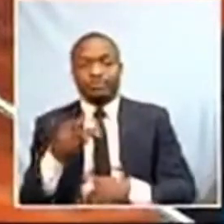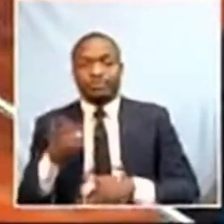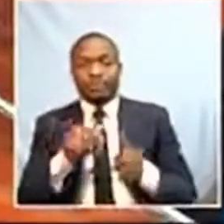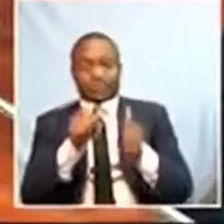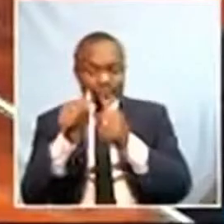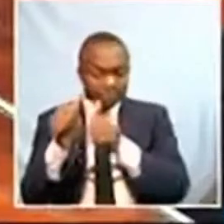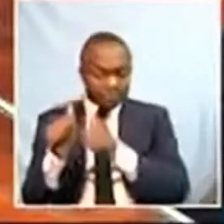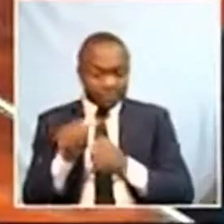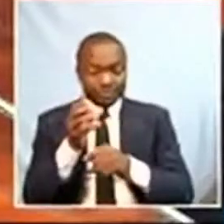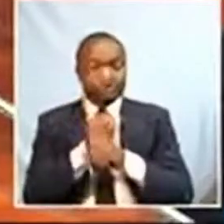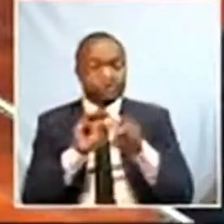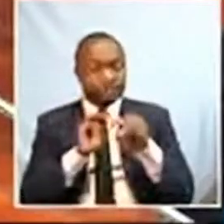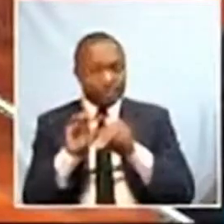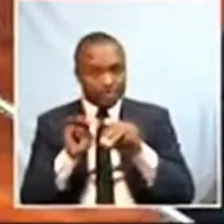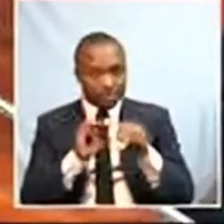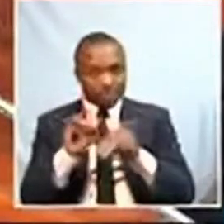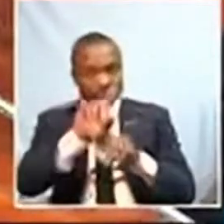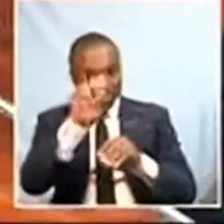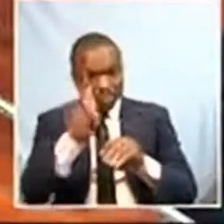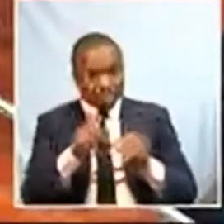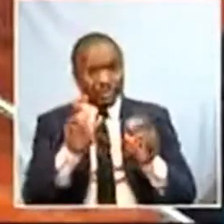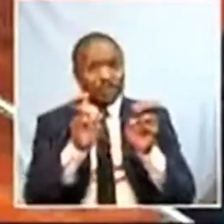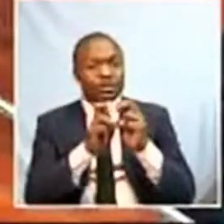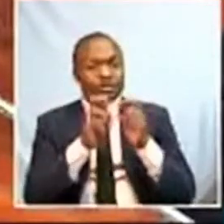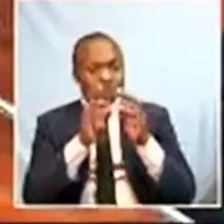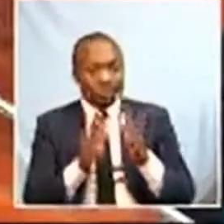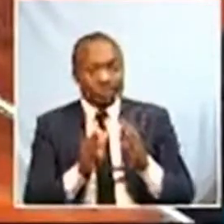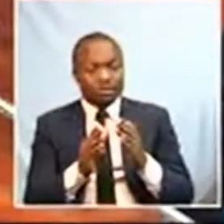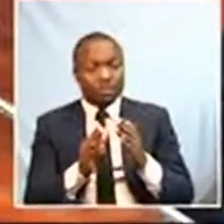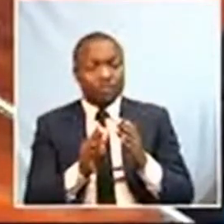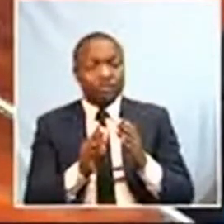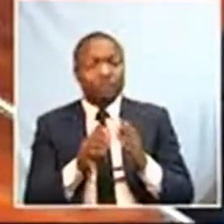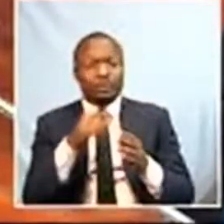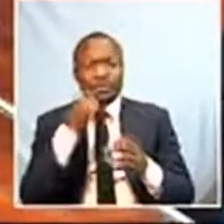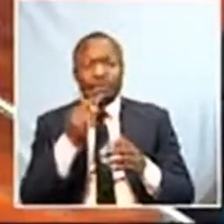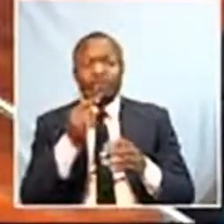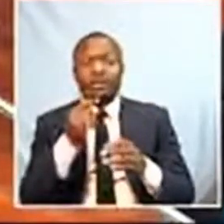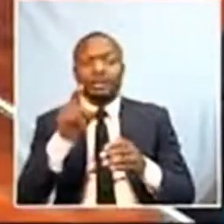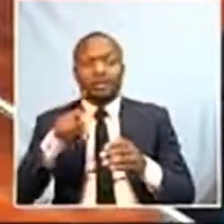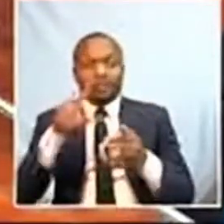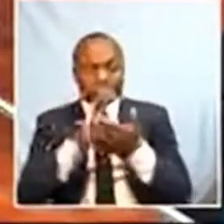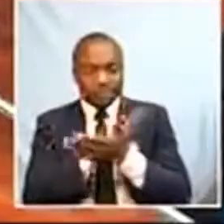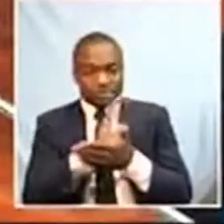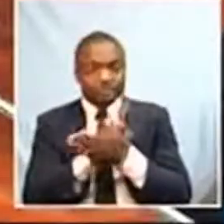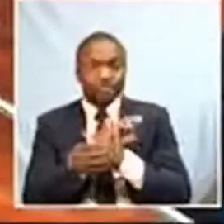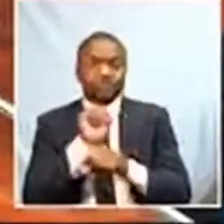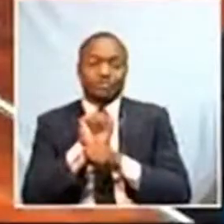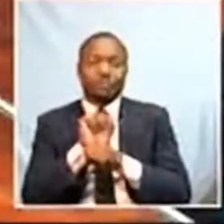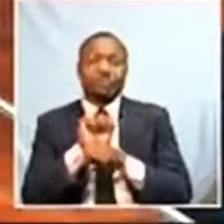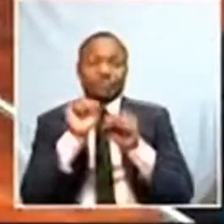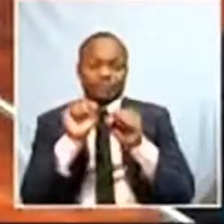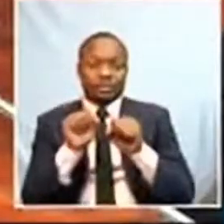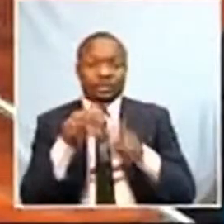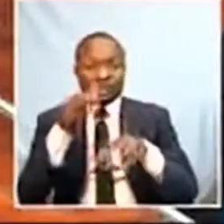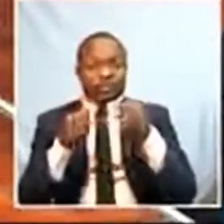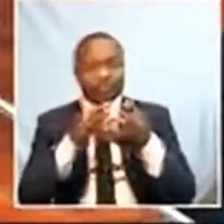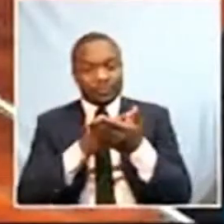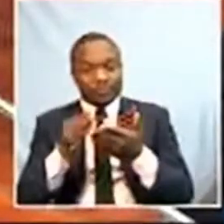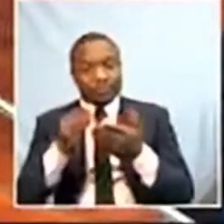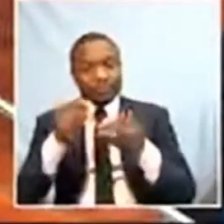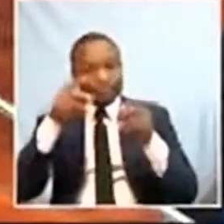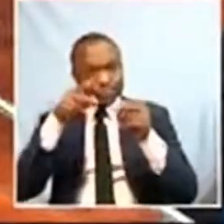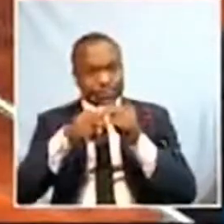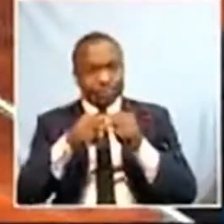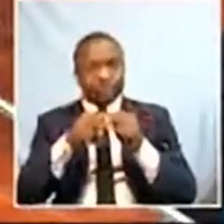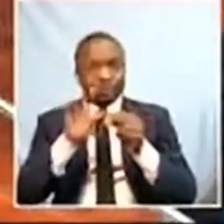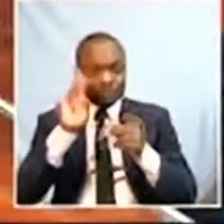taken: management cautioned the contractor and emphasized the need to expedite works on or risk termination. The contractor